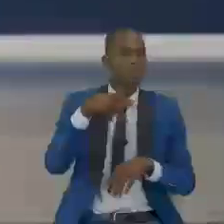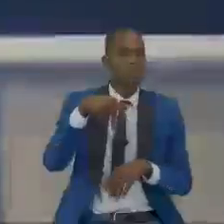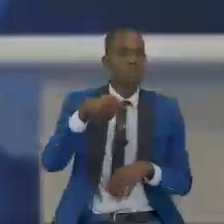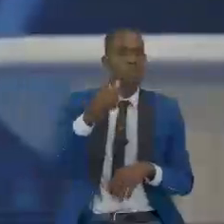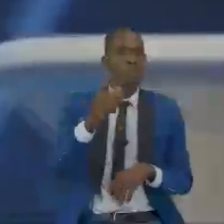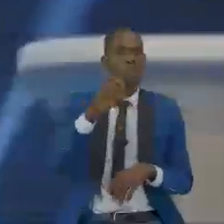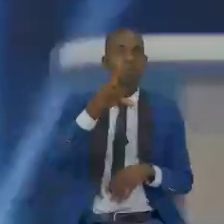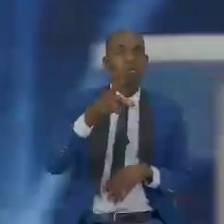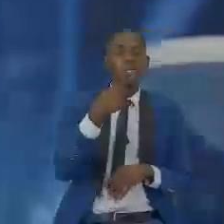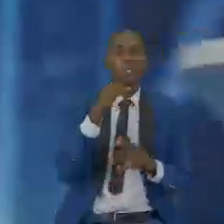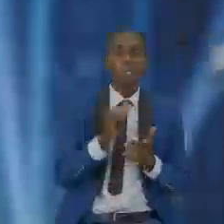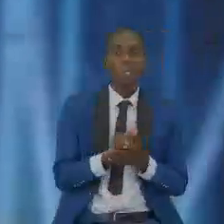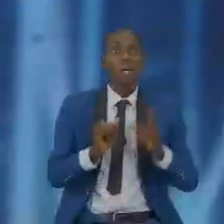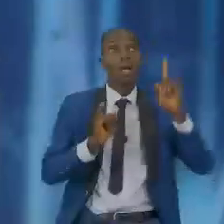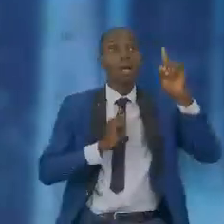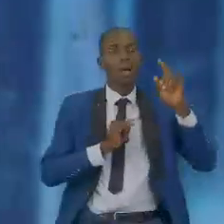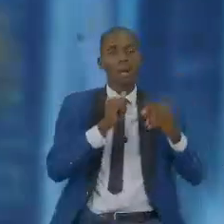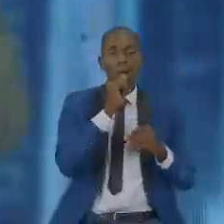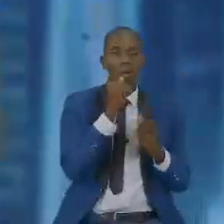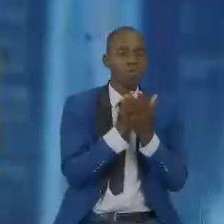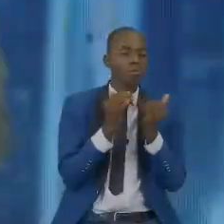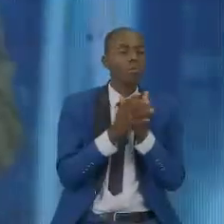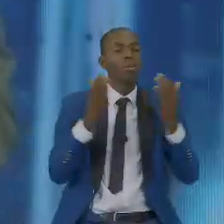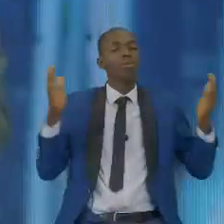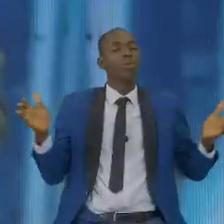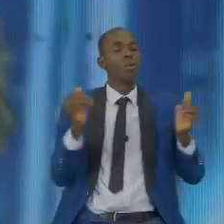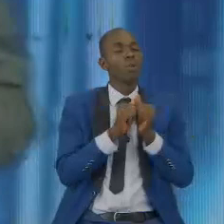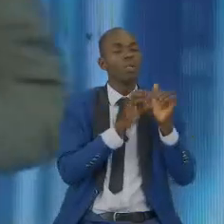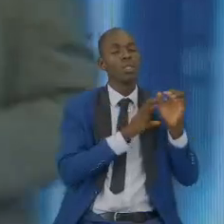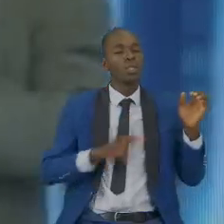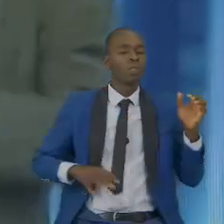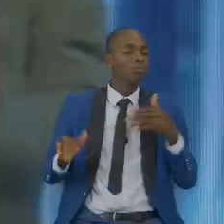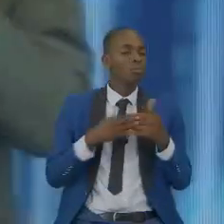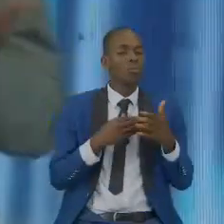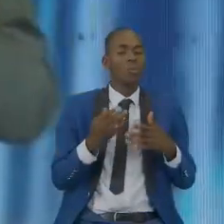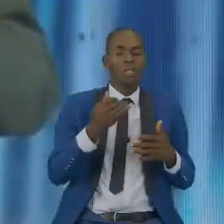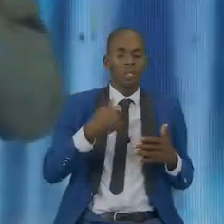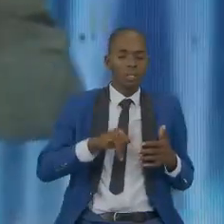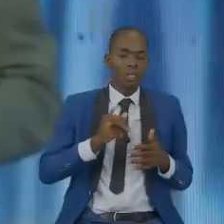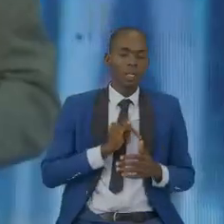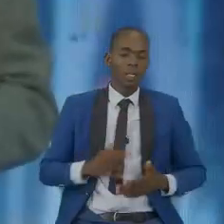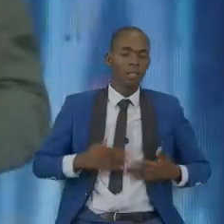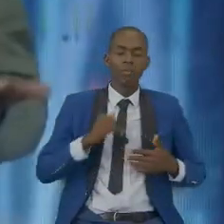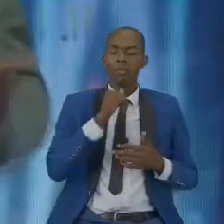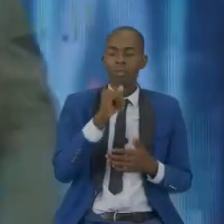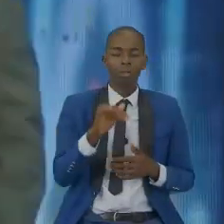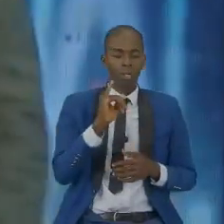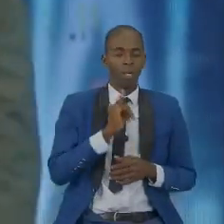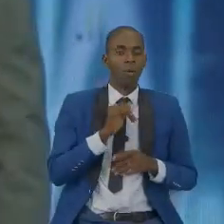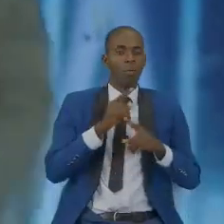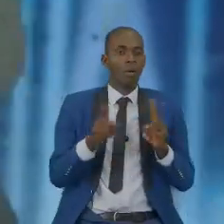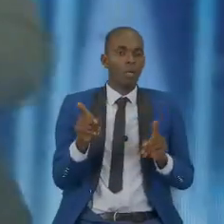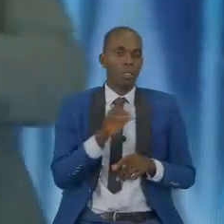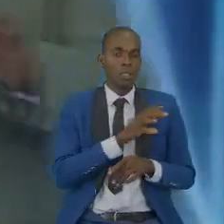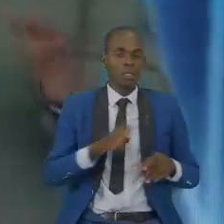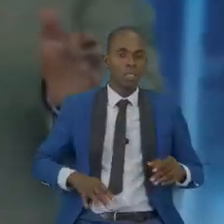am crucified with Christ. Nevertheless, I live, yet not I, but Christ liveth